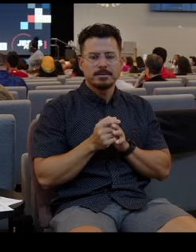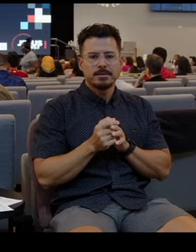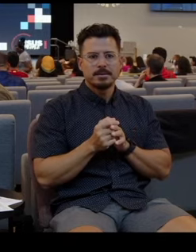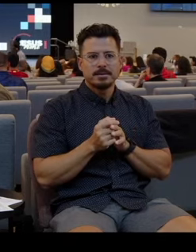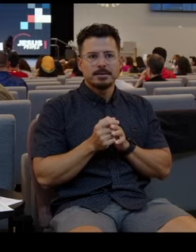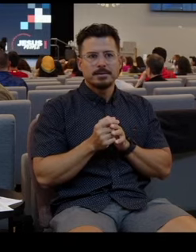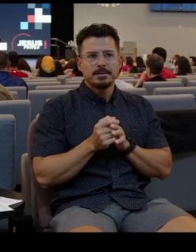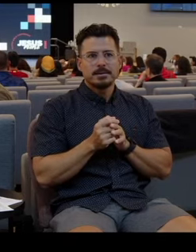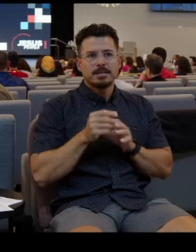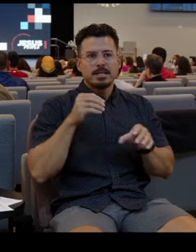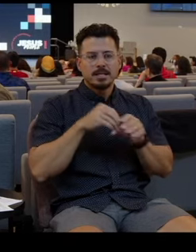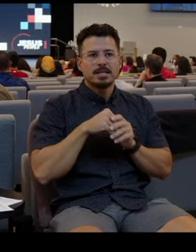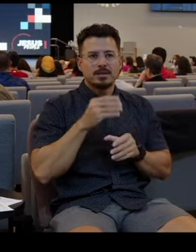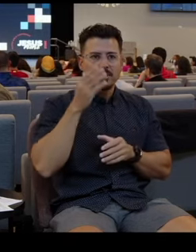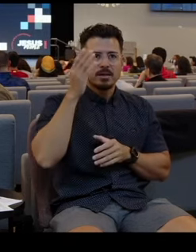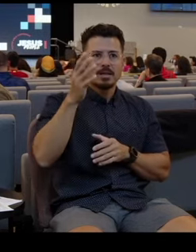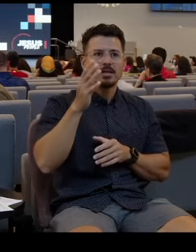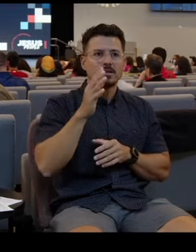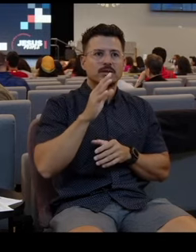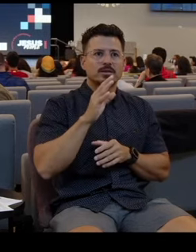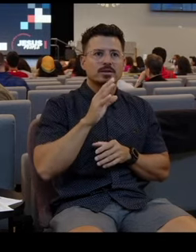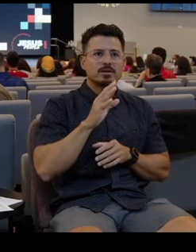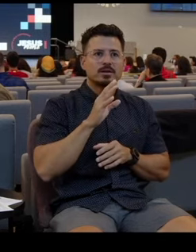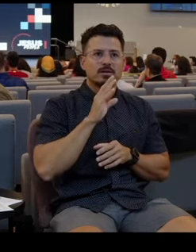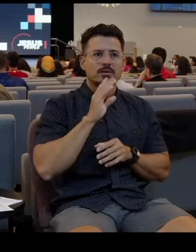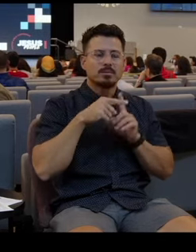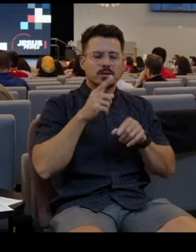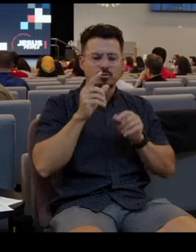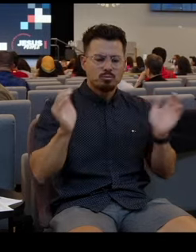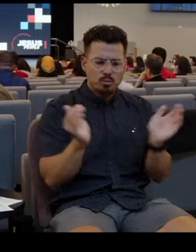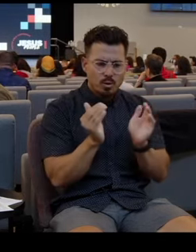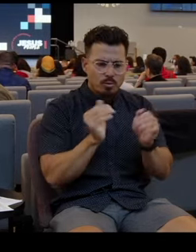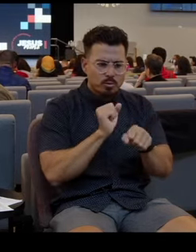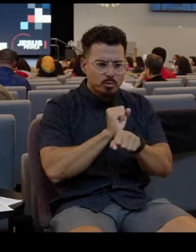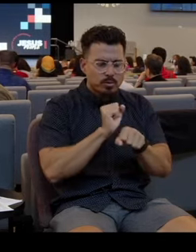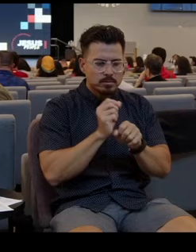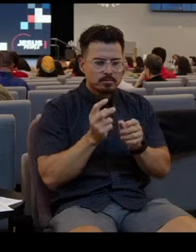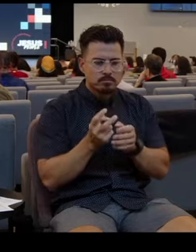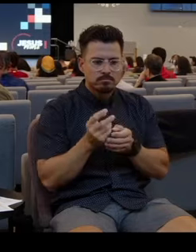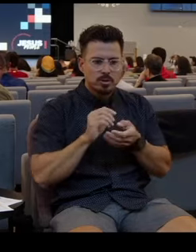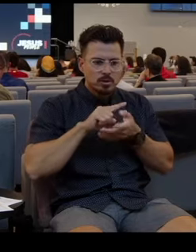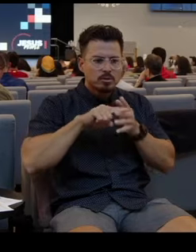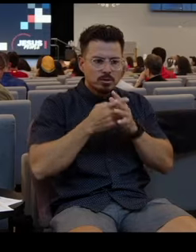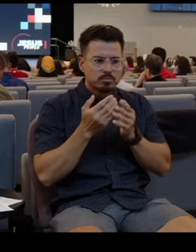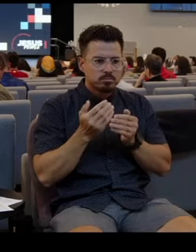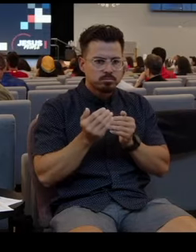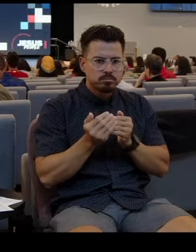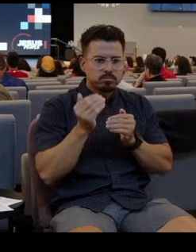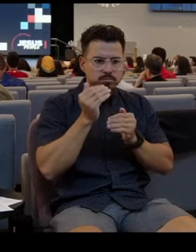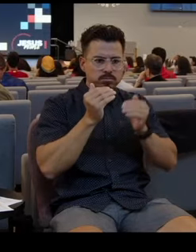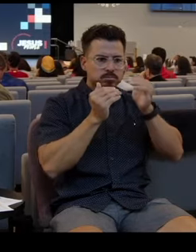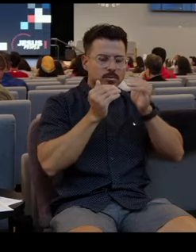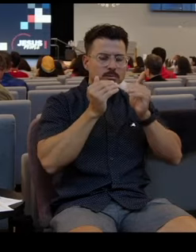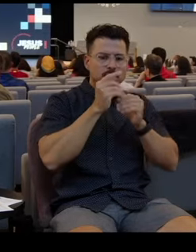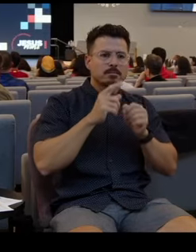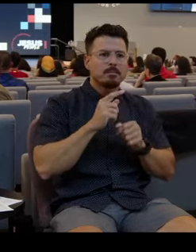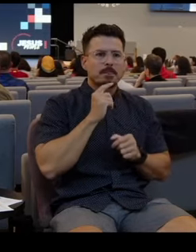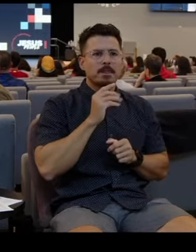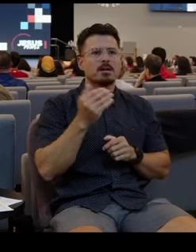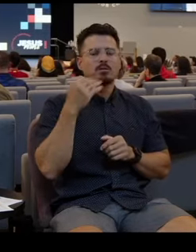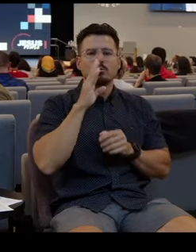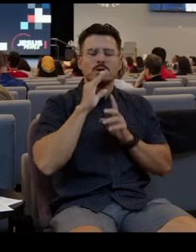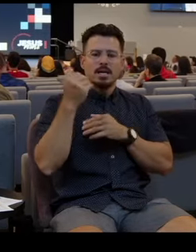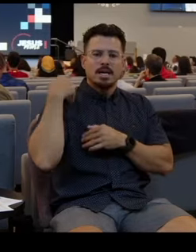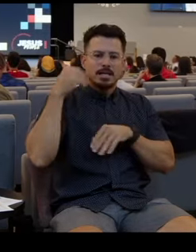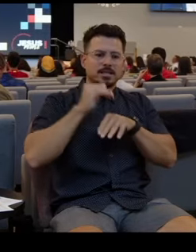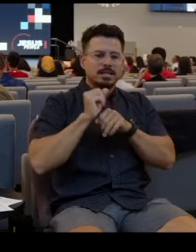we see in there this little work beginning to emerge that would become an incredible. We're talking about last night